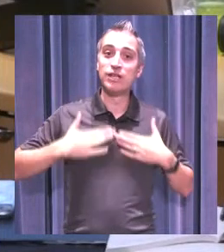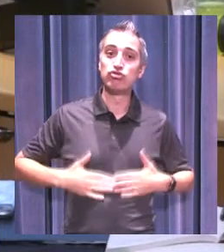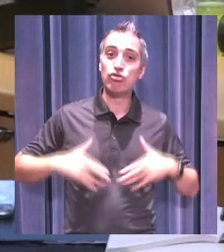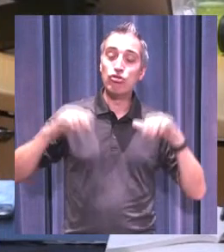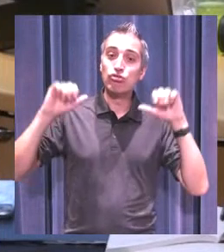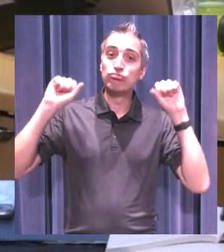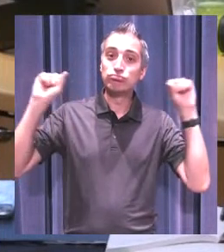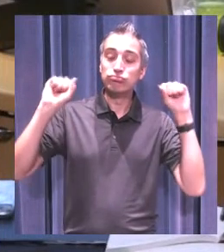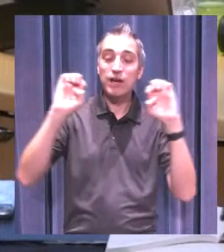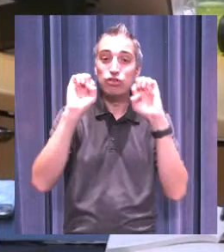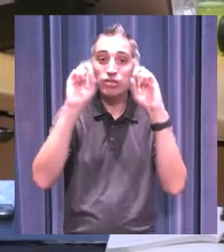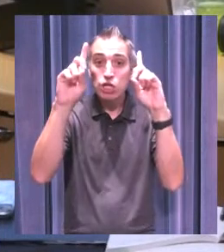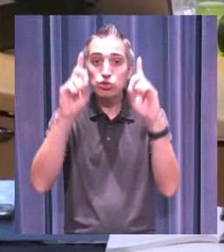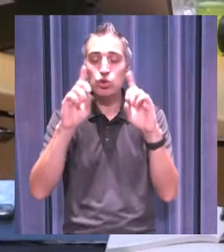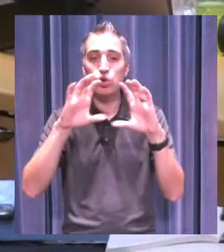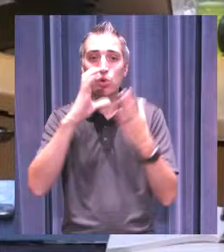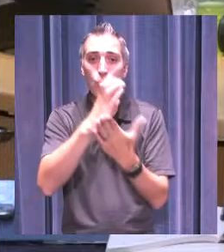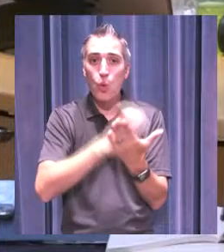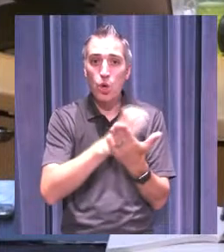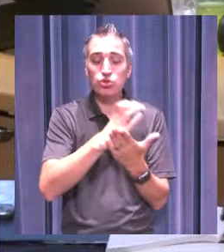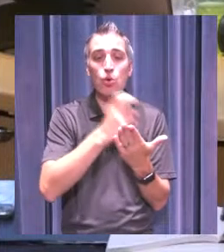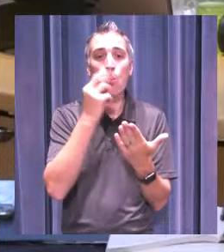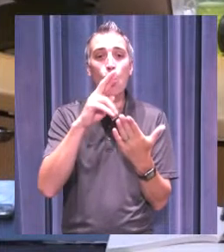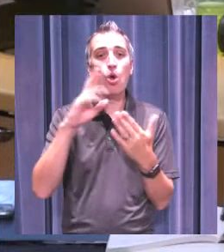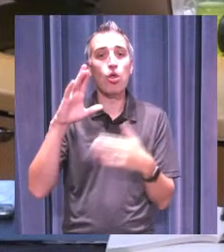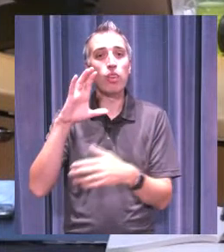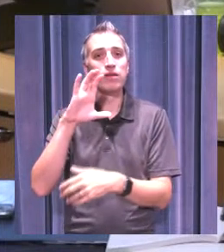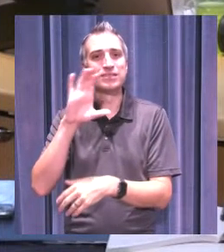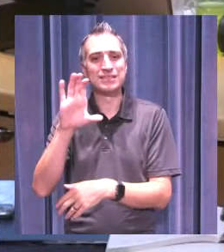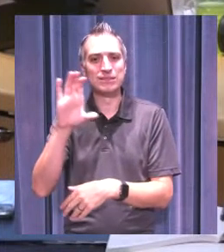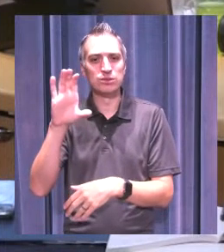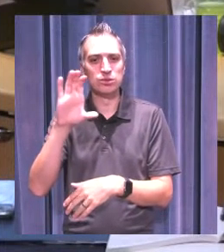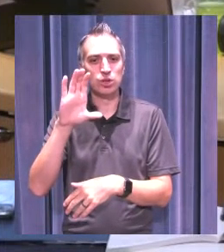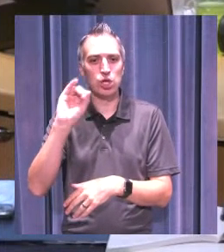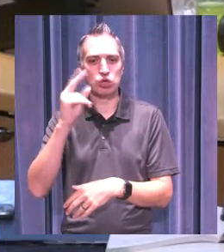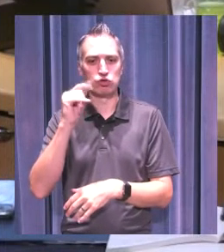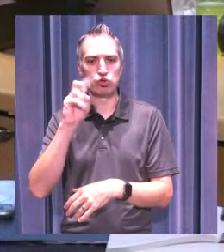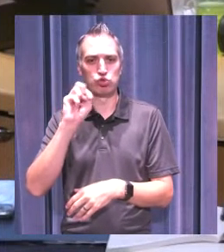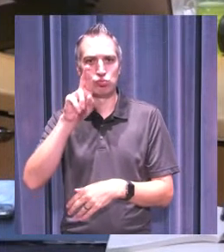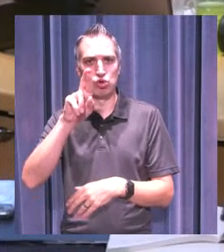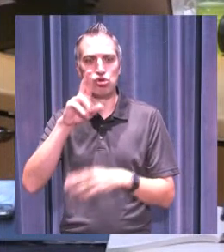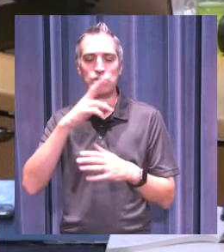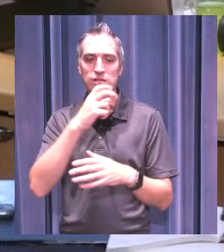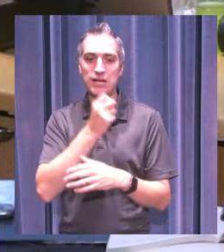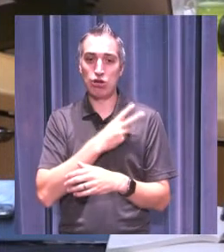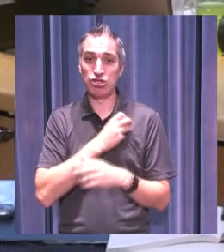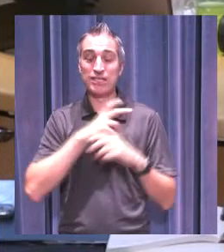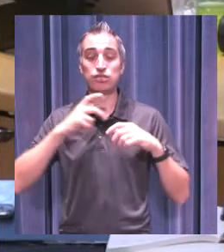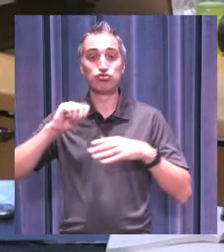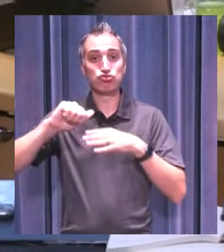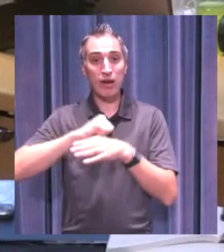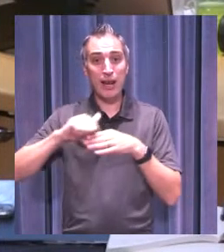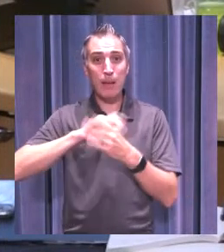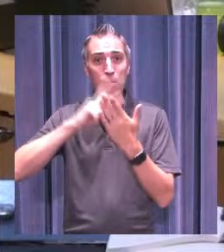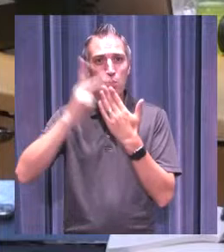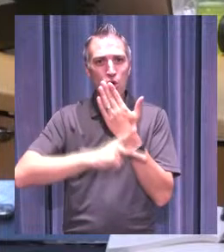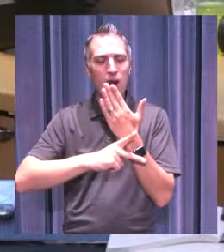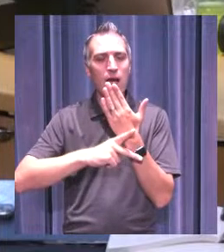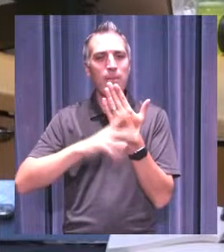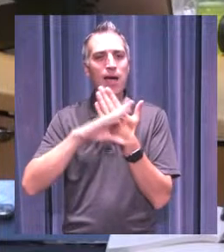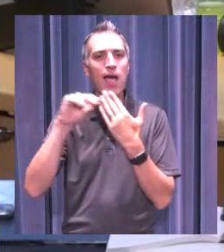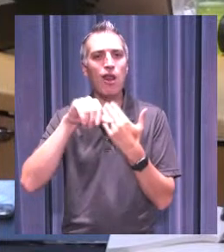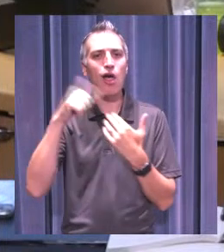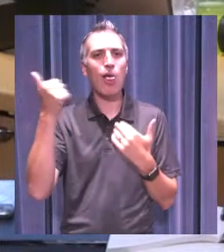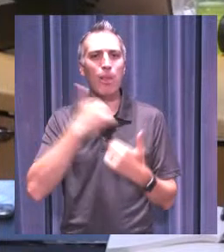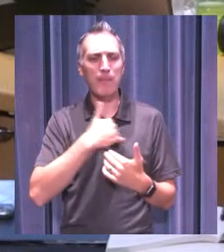students enrolled in the Consumer Energy Training Program, and community members. Why is the board